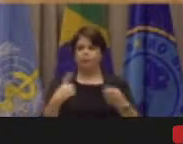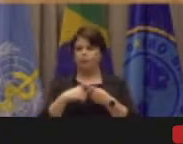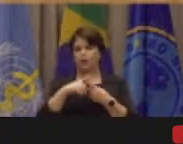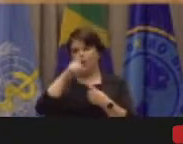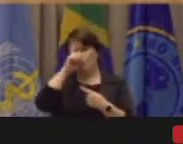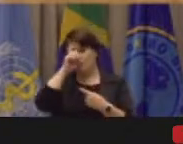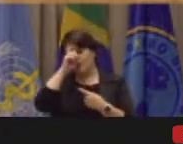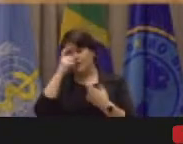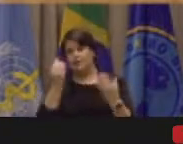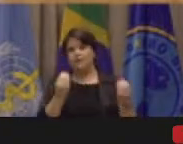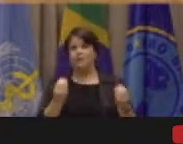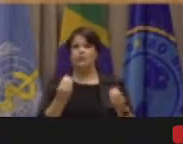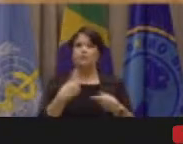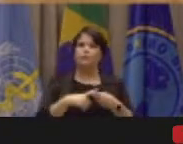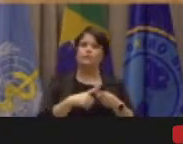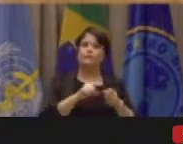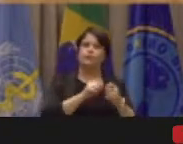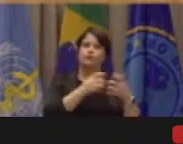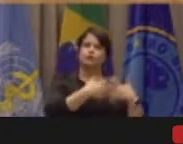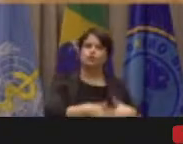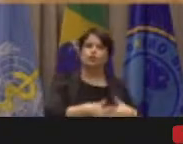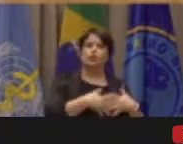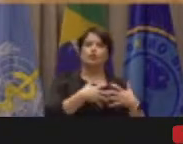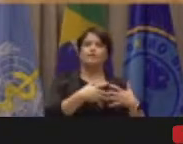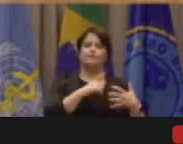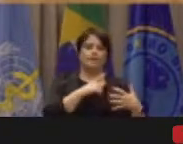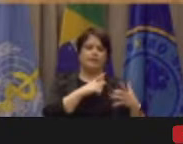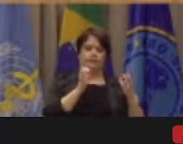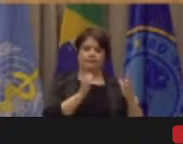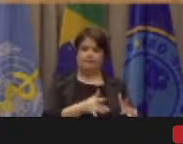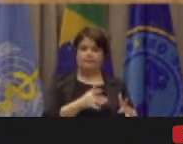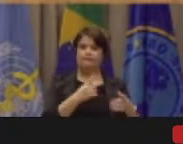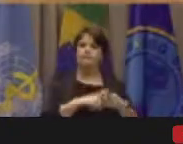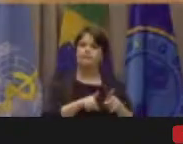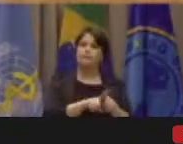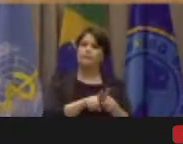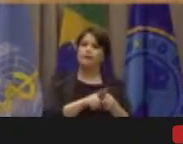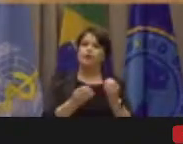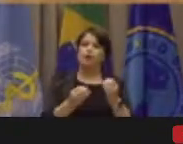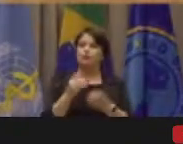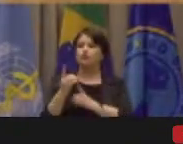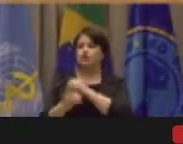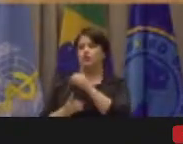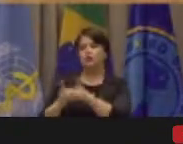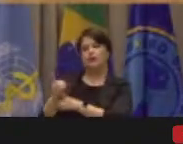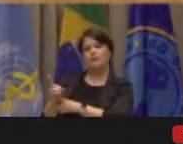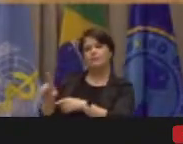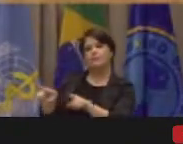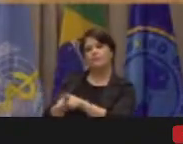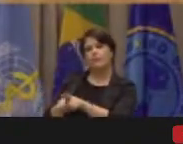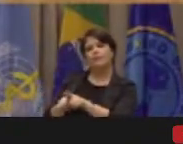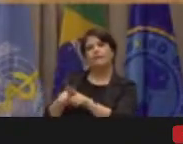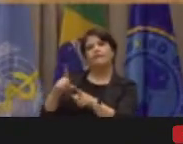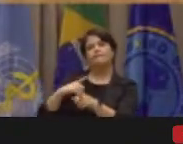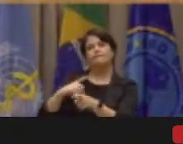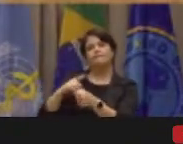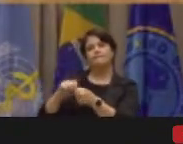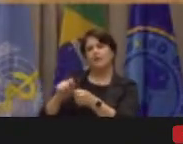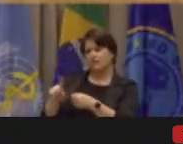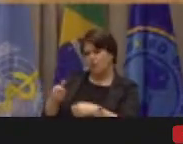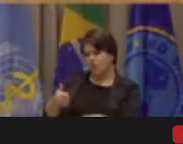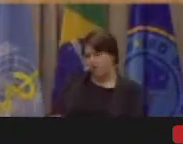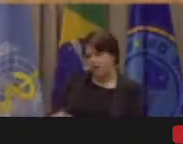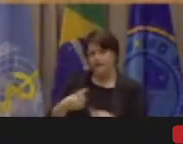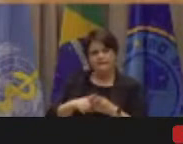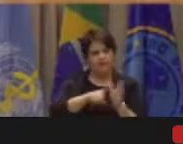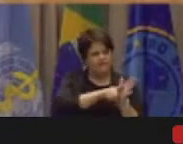So I discharge the patient and I don't worry myself anymore. So we have to be concerned about